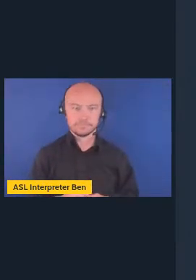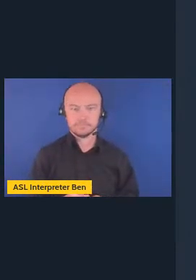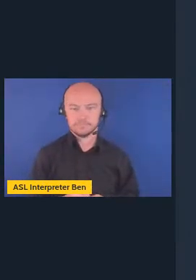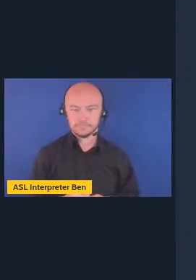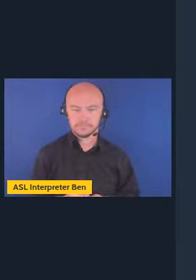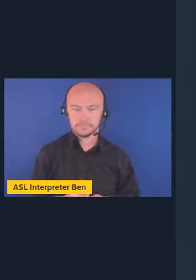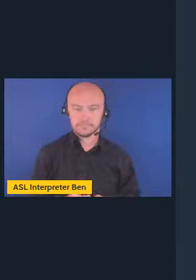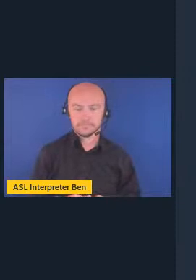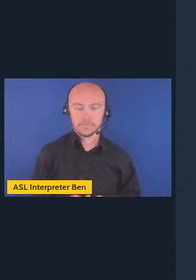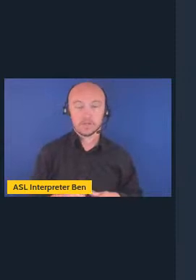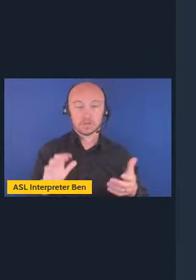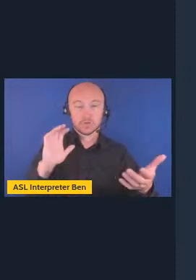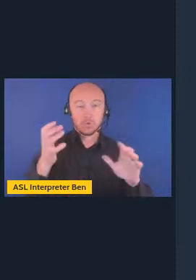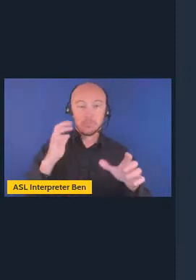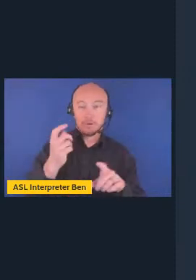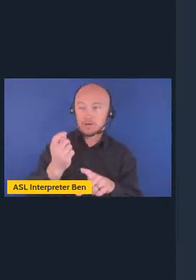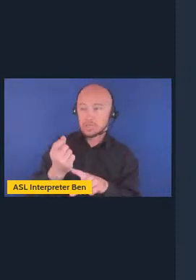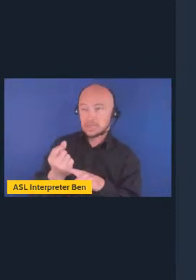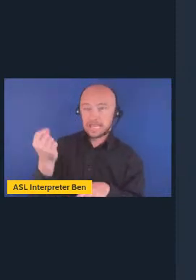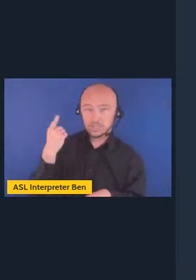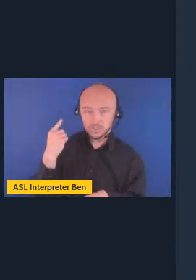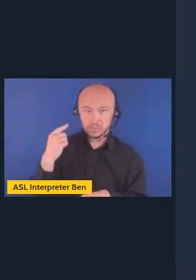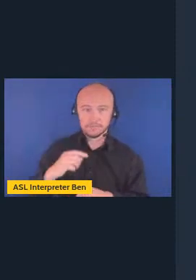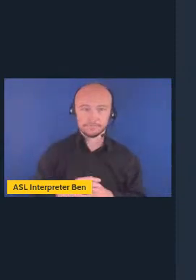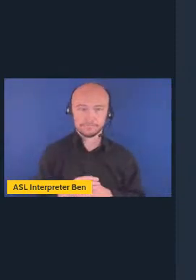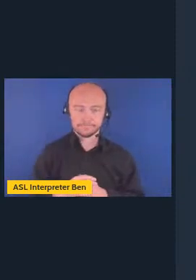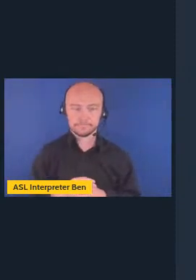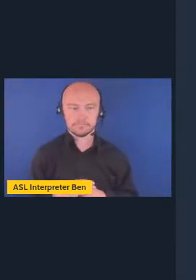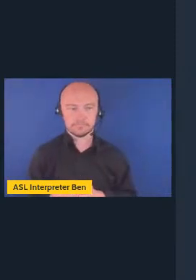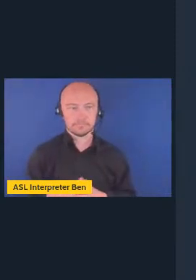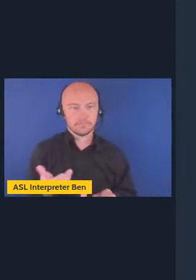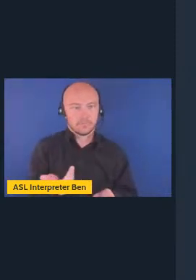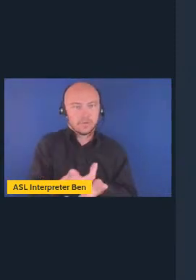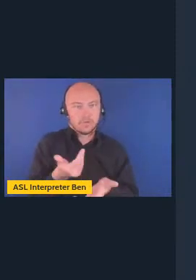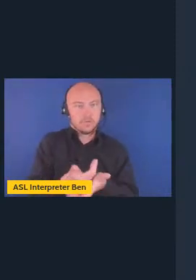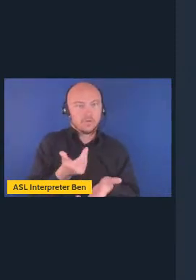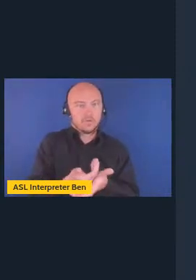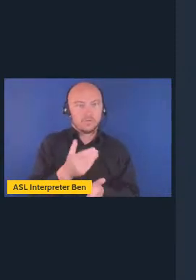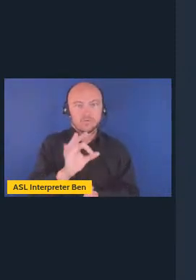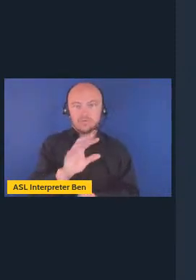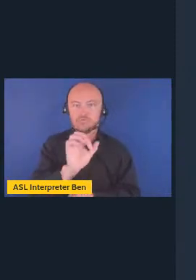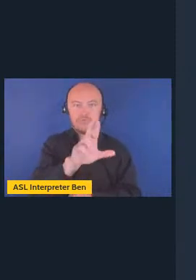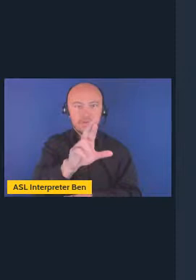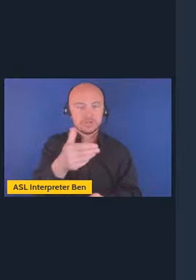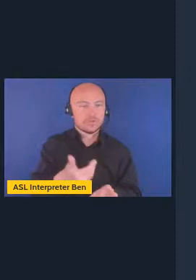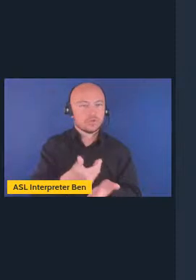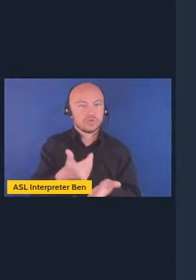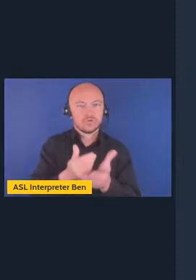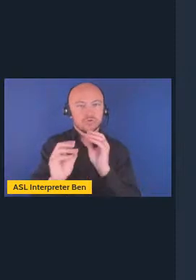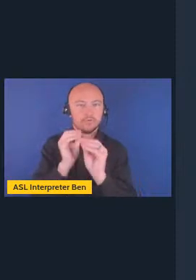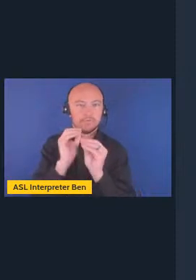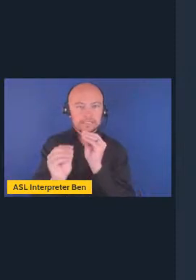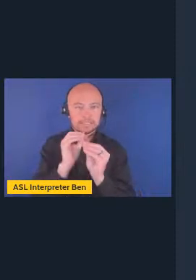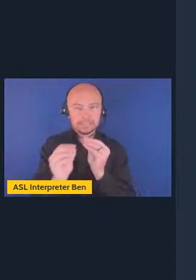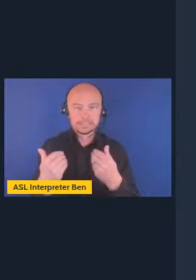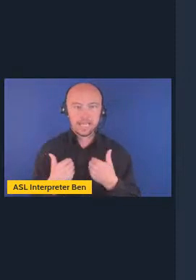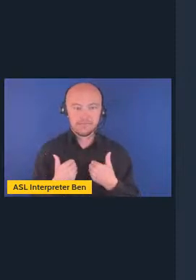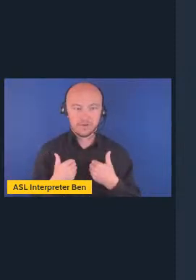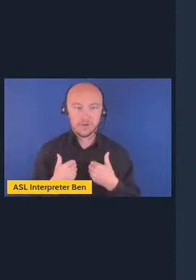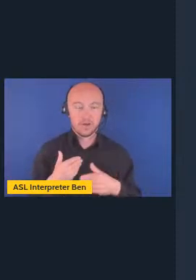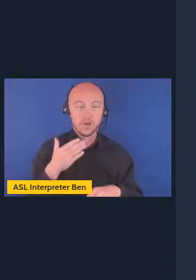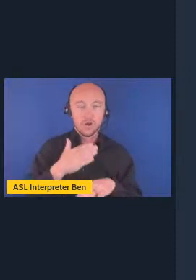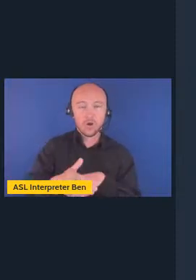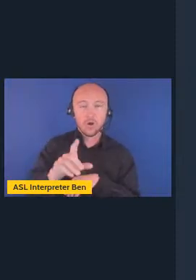Since the last CDK Day in May 2022, many new features and bug fixes have made it into Projen. That's over